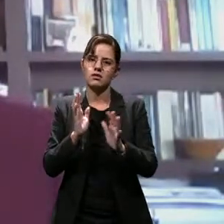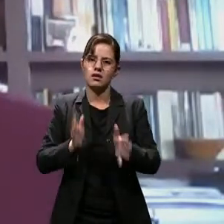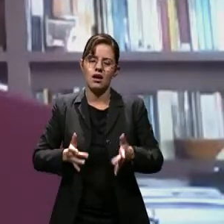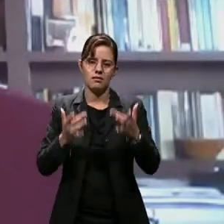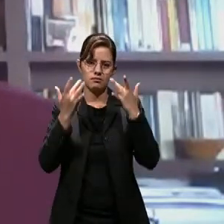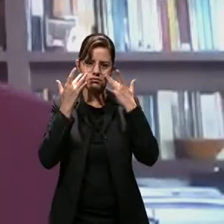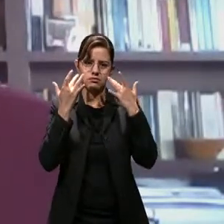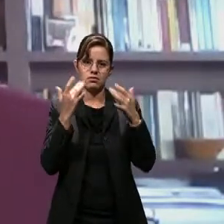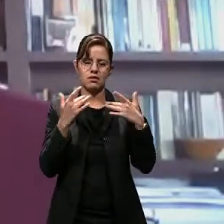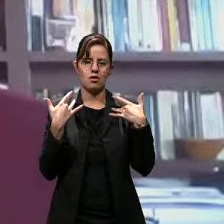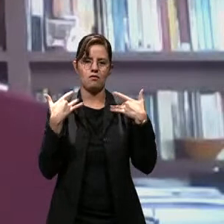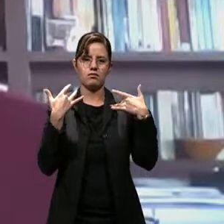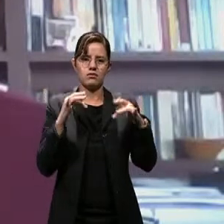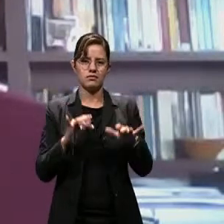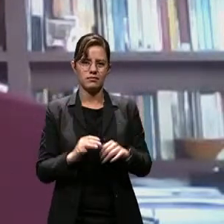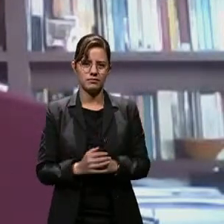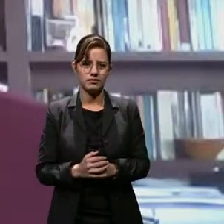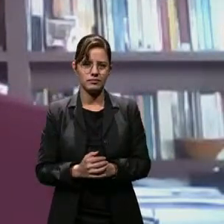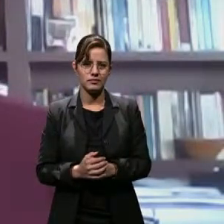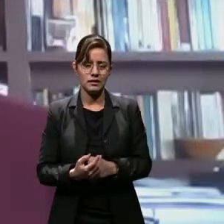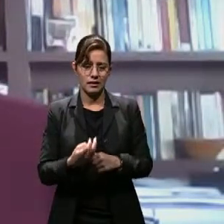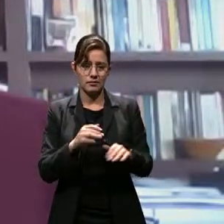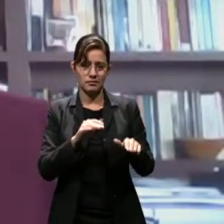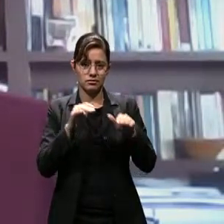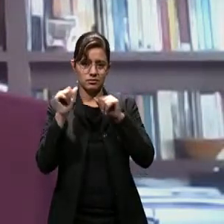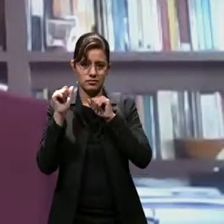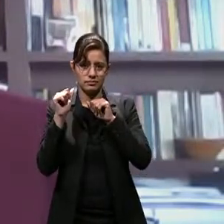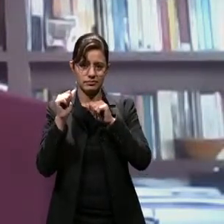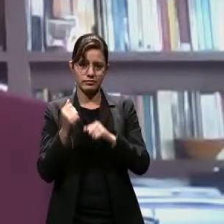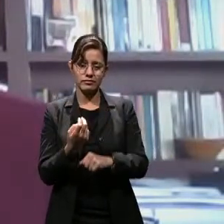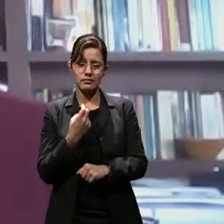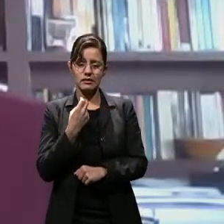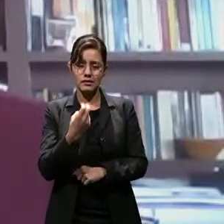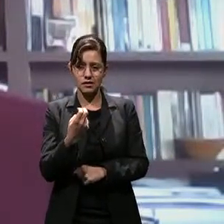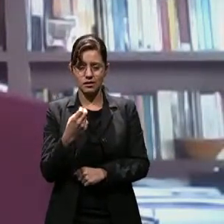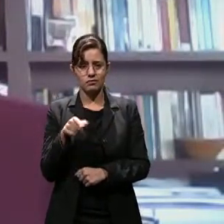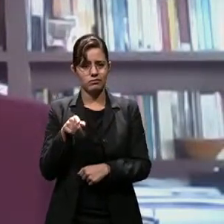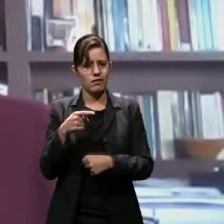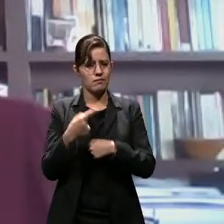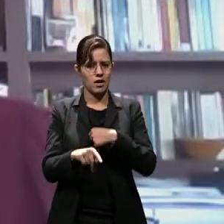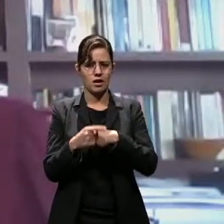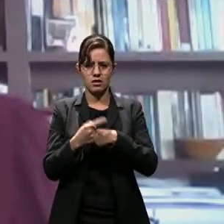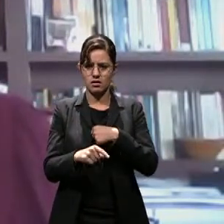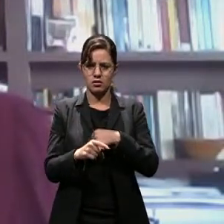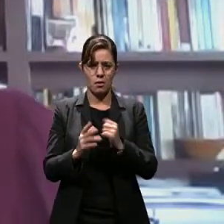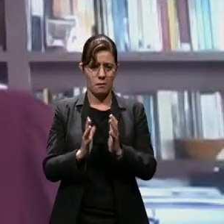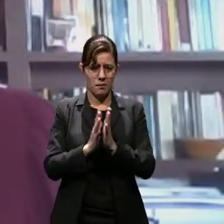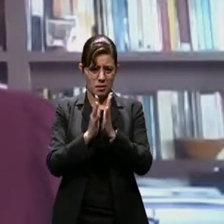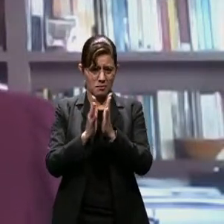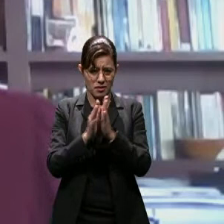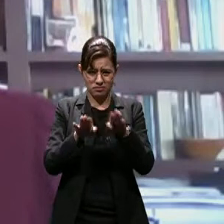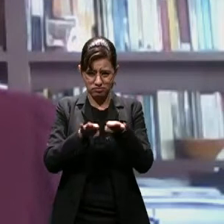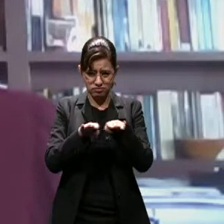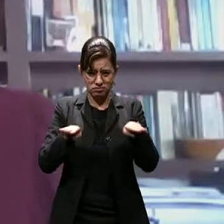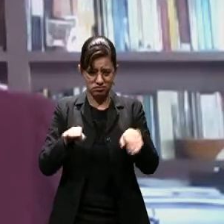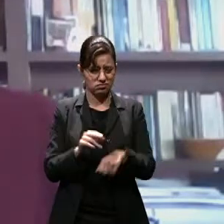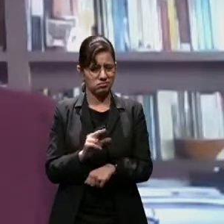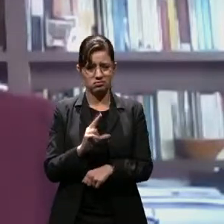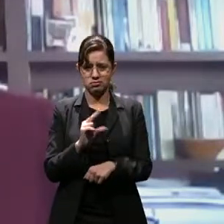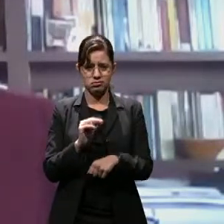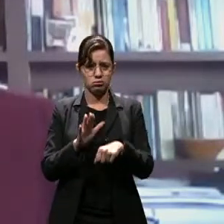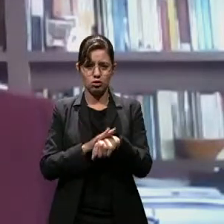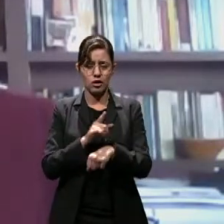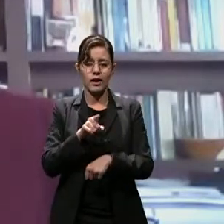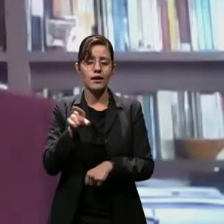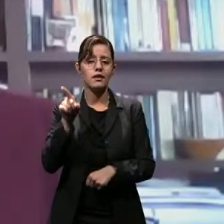retrieve from the public life. These actions are a very serious threat for democracy because they hinder